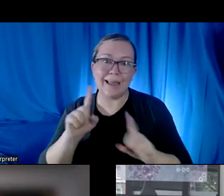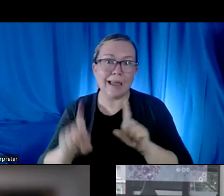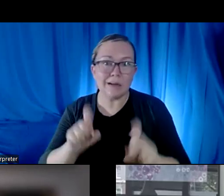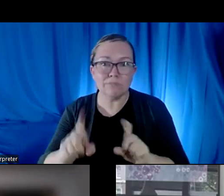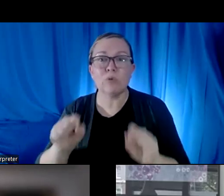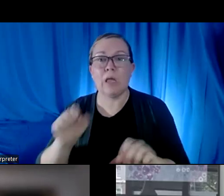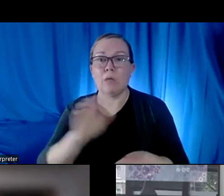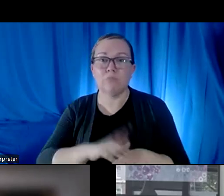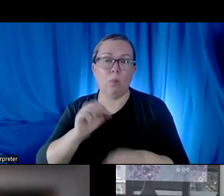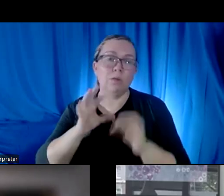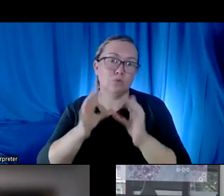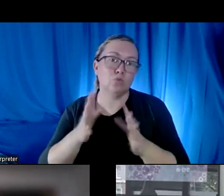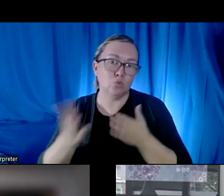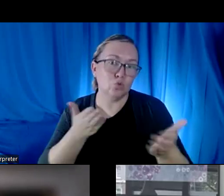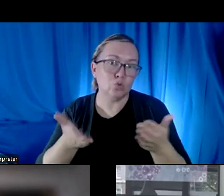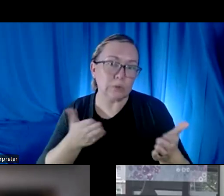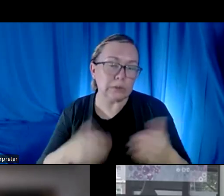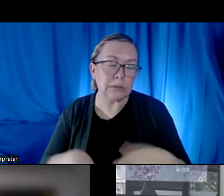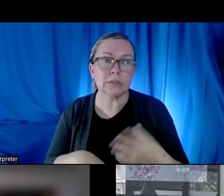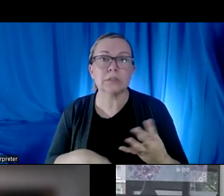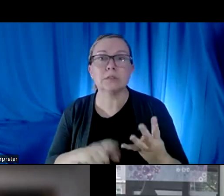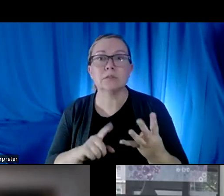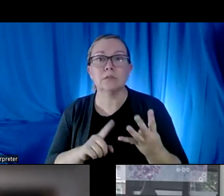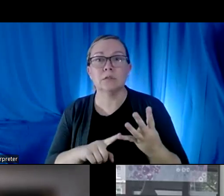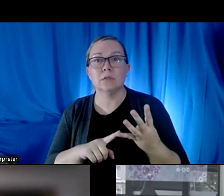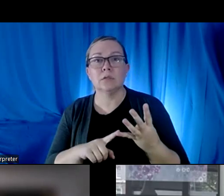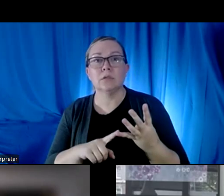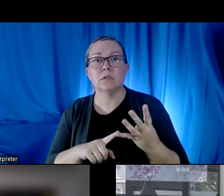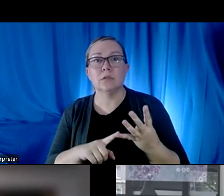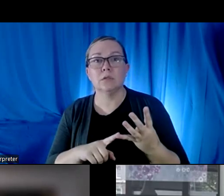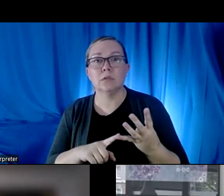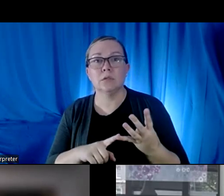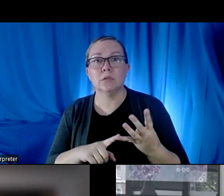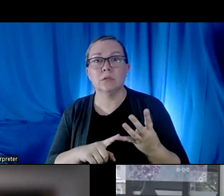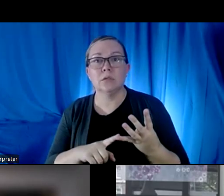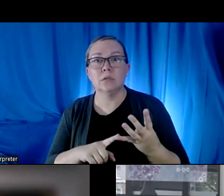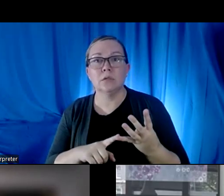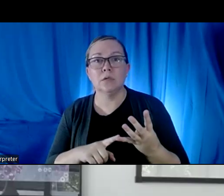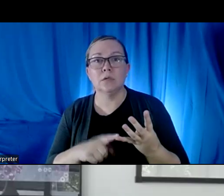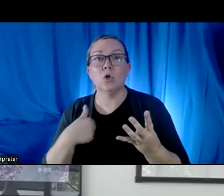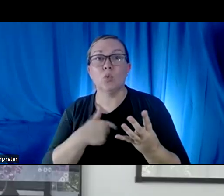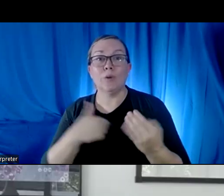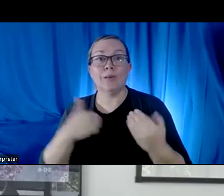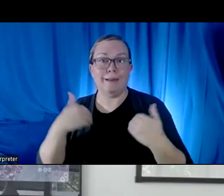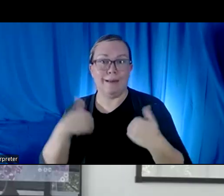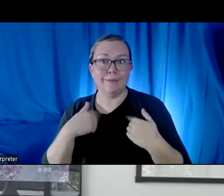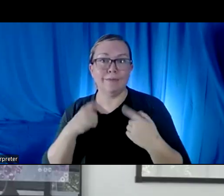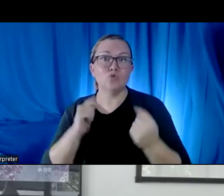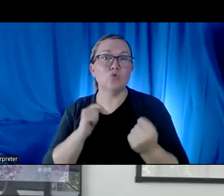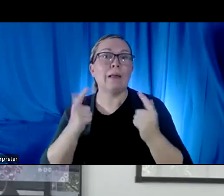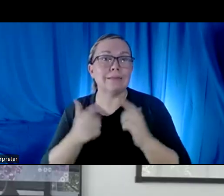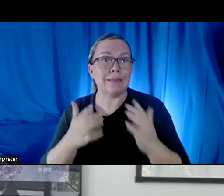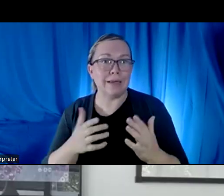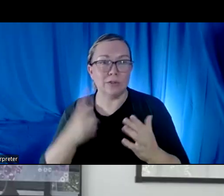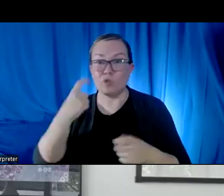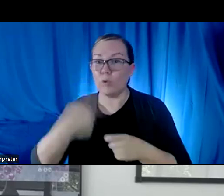interpreter services. And we For have the ABLE access. program, there is a translators for not just Spanish,